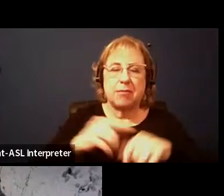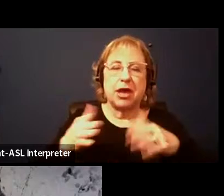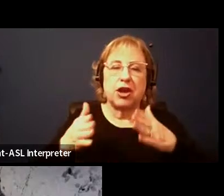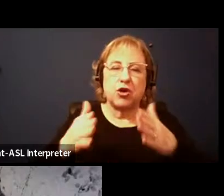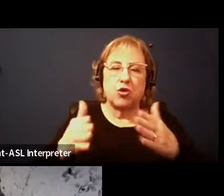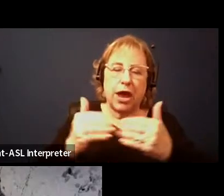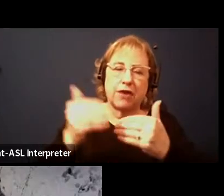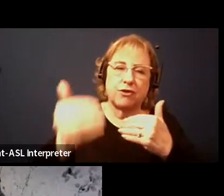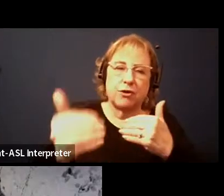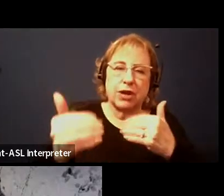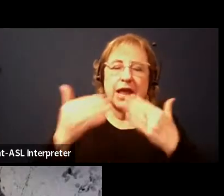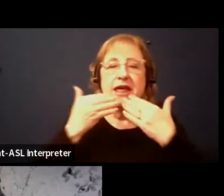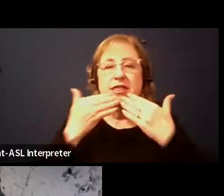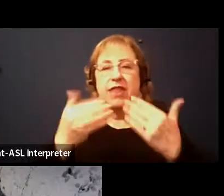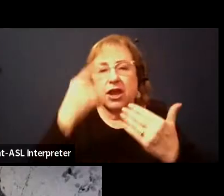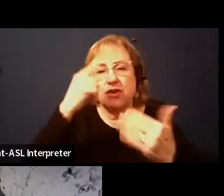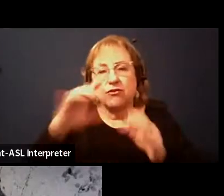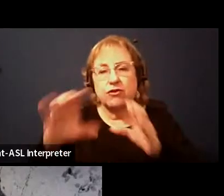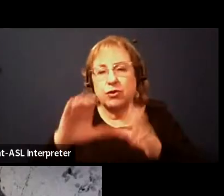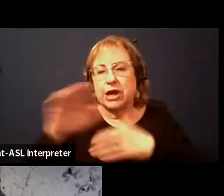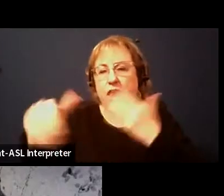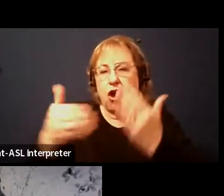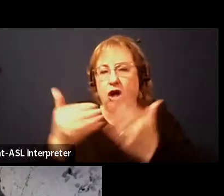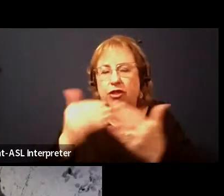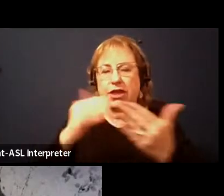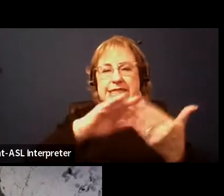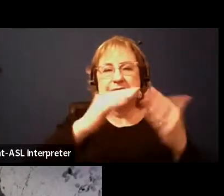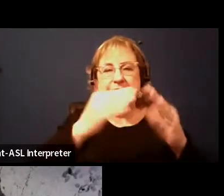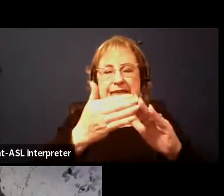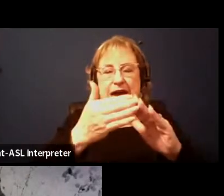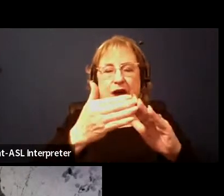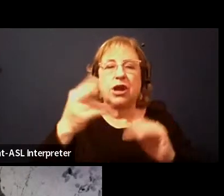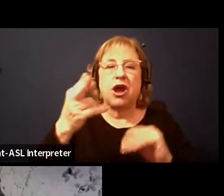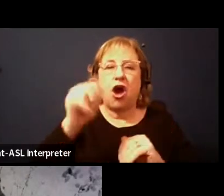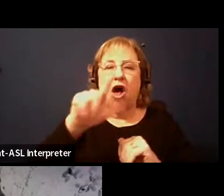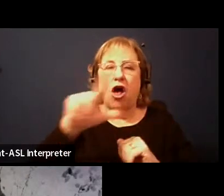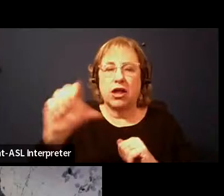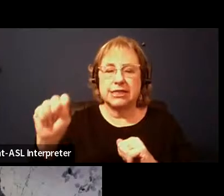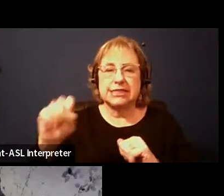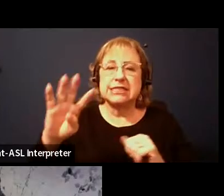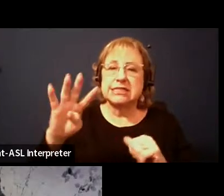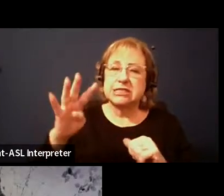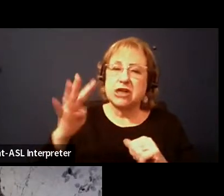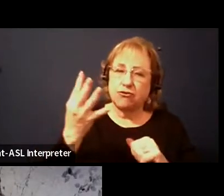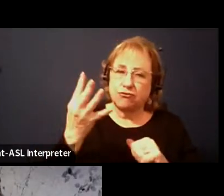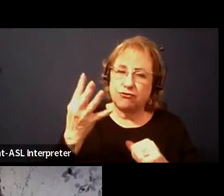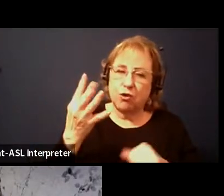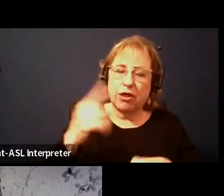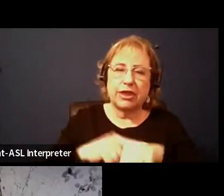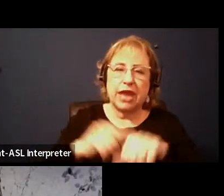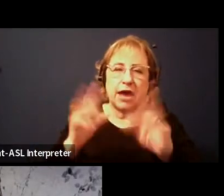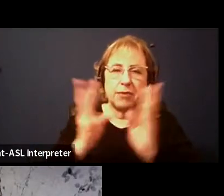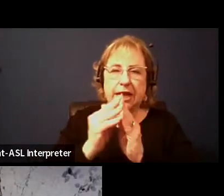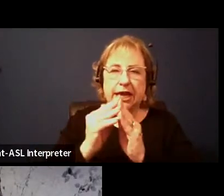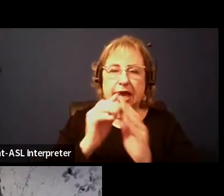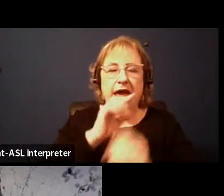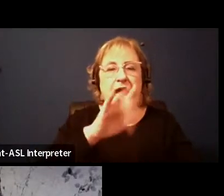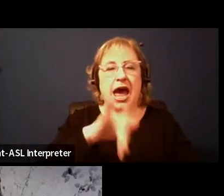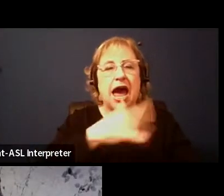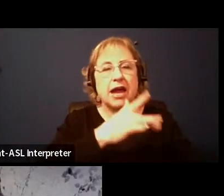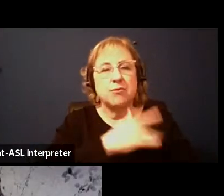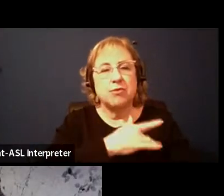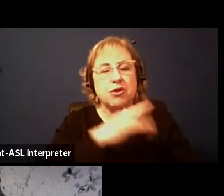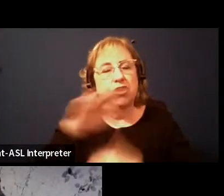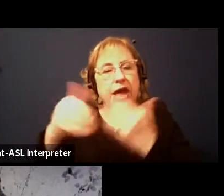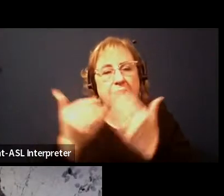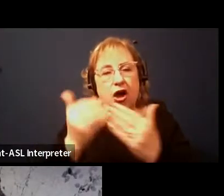really want to thank you for doing all of these town halls. This is our fourth town hall. I appreciate all of your time, and I really do appreciate the really good work